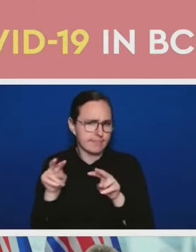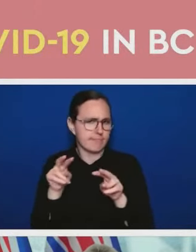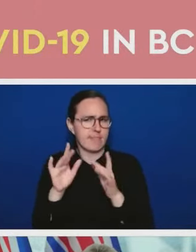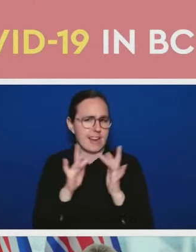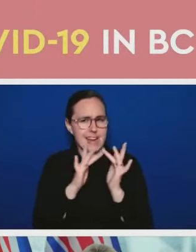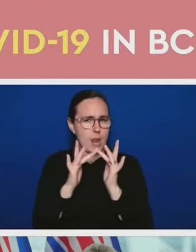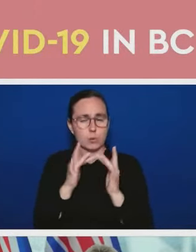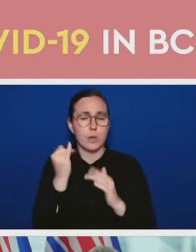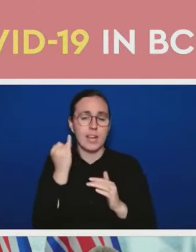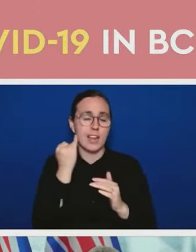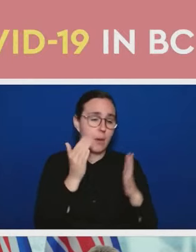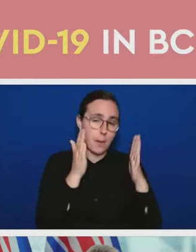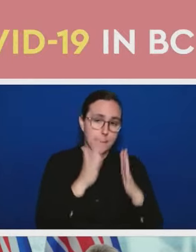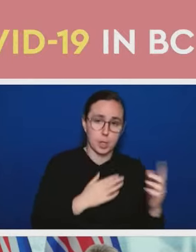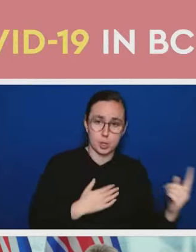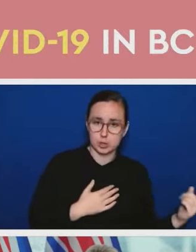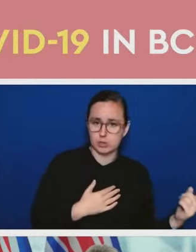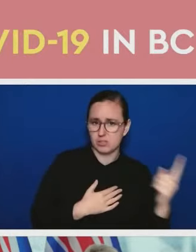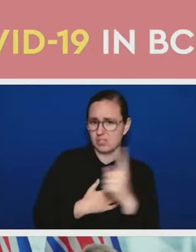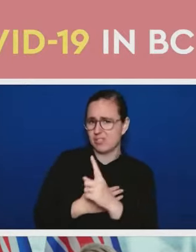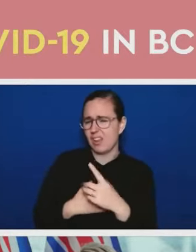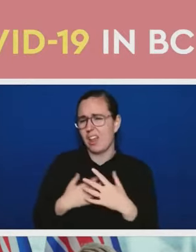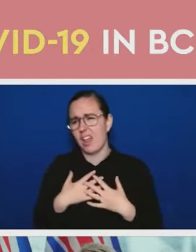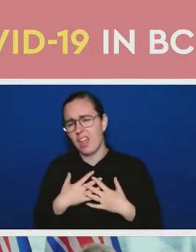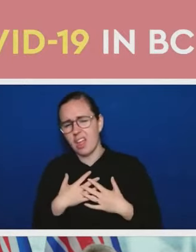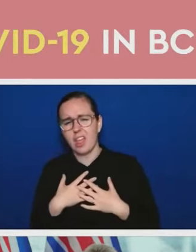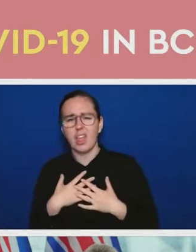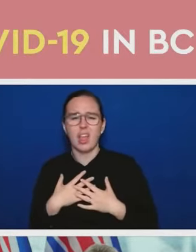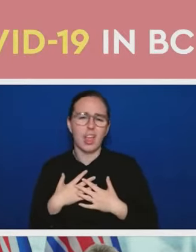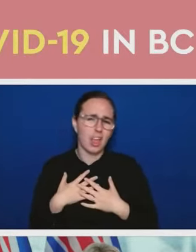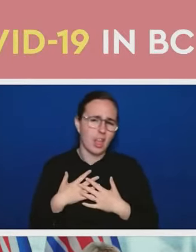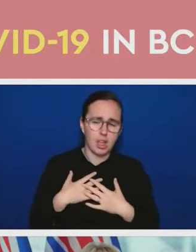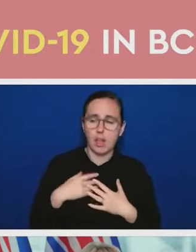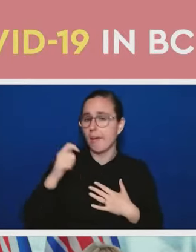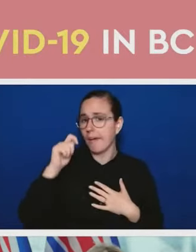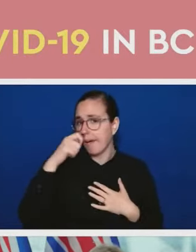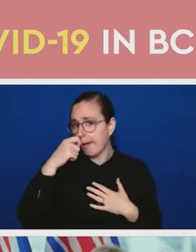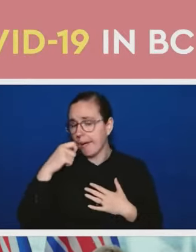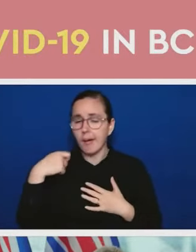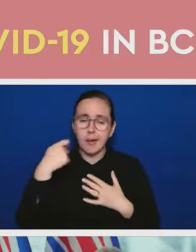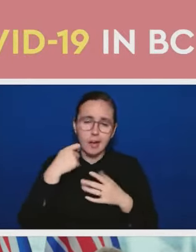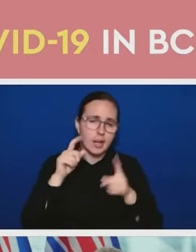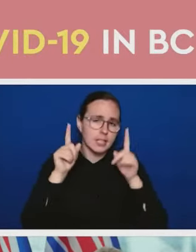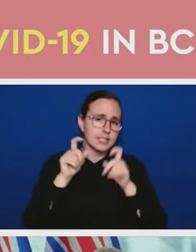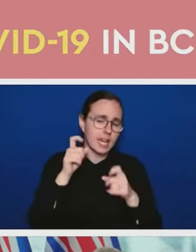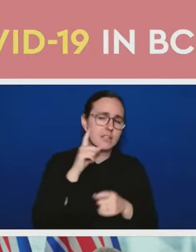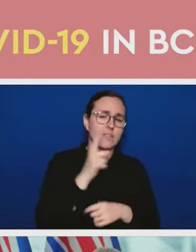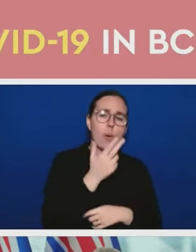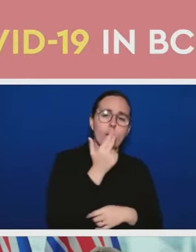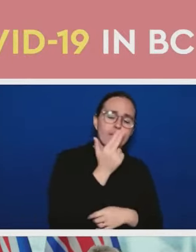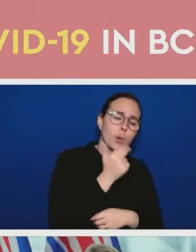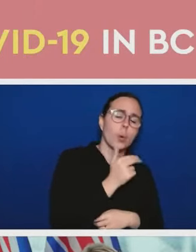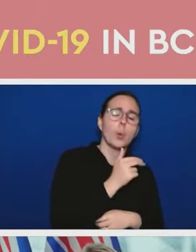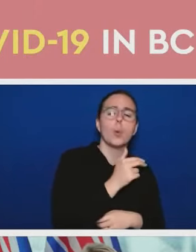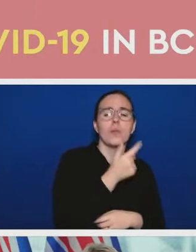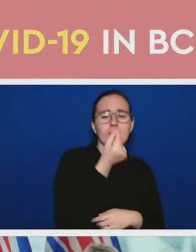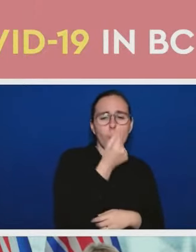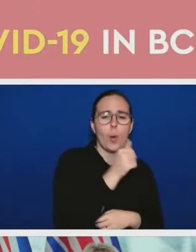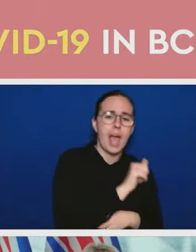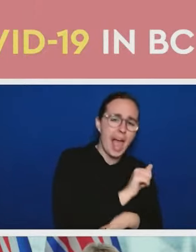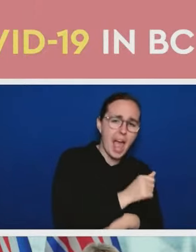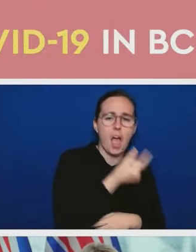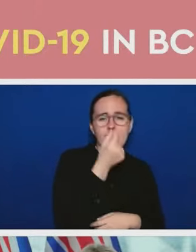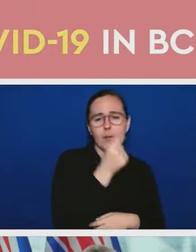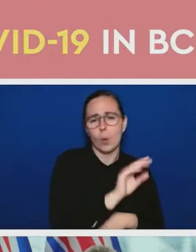illness. You get tested for influenza A and B, for RSV, for parainfluenza, and now for SARS-CoV-2 as well. And we have